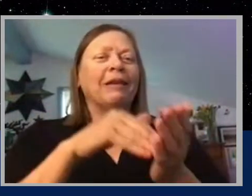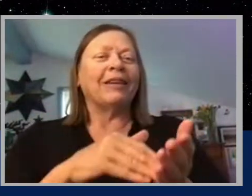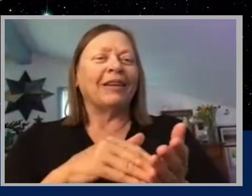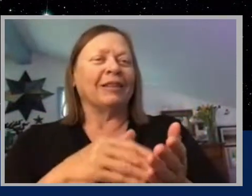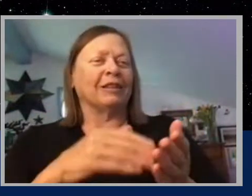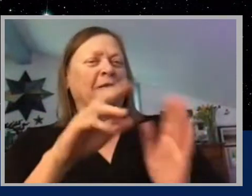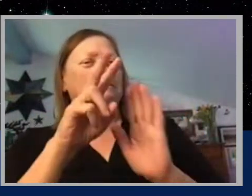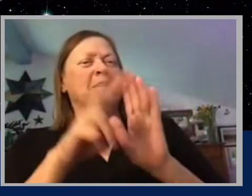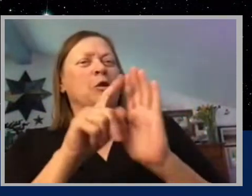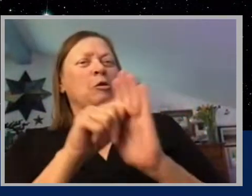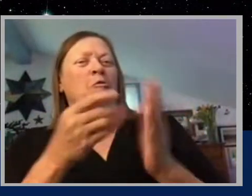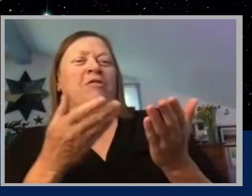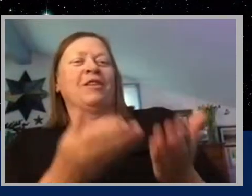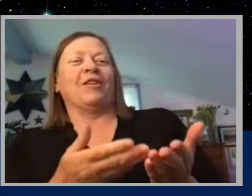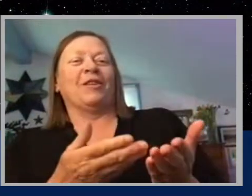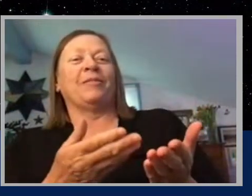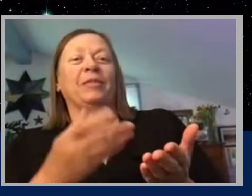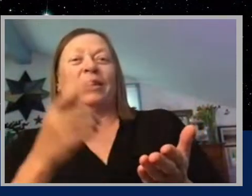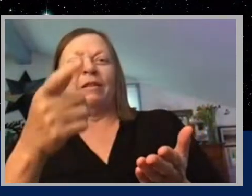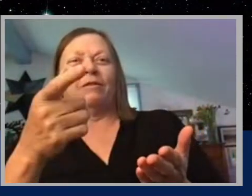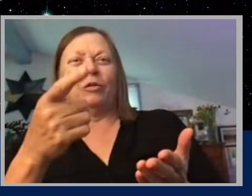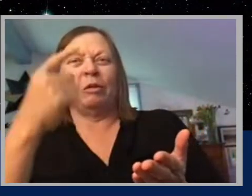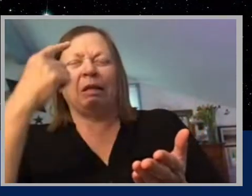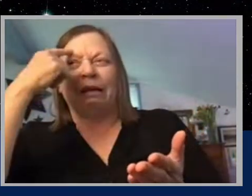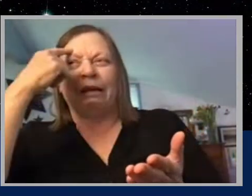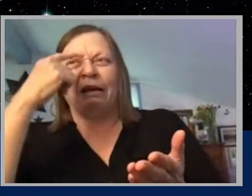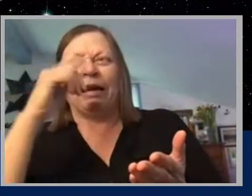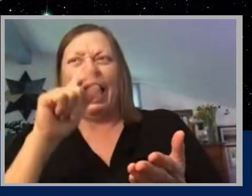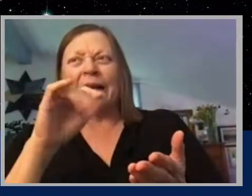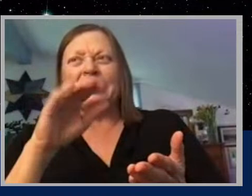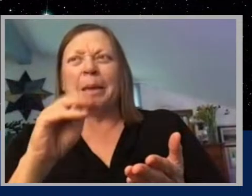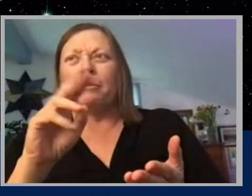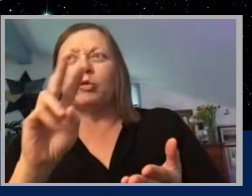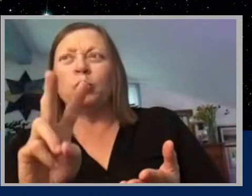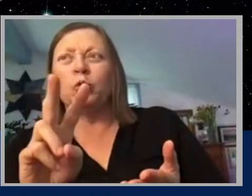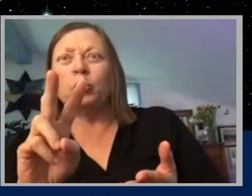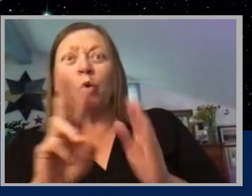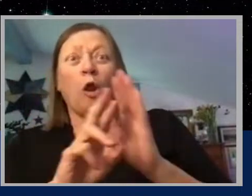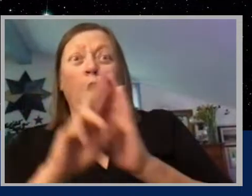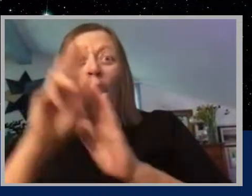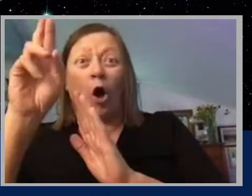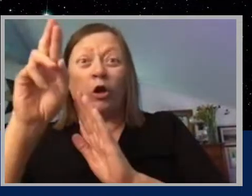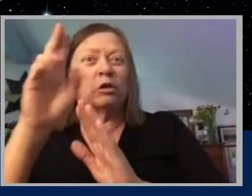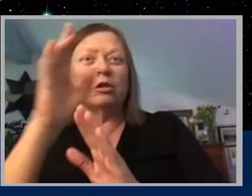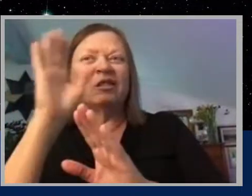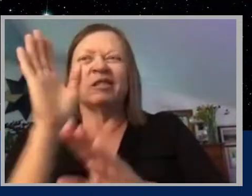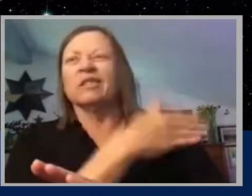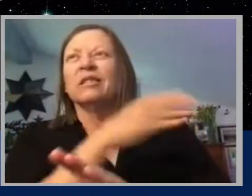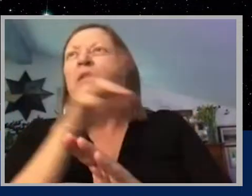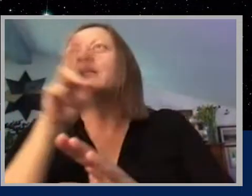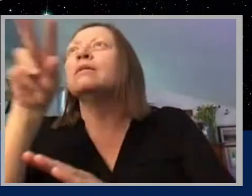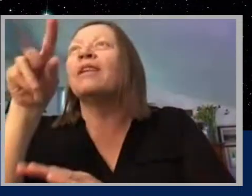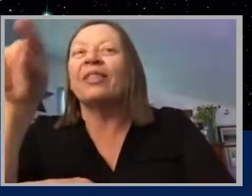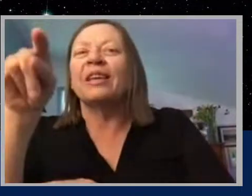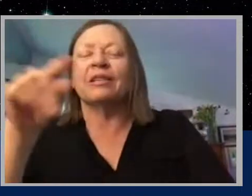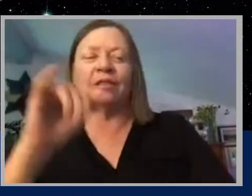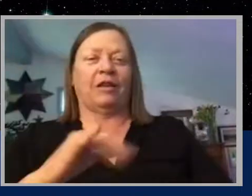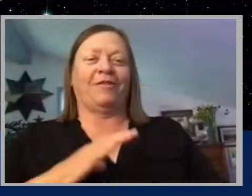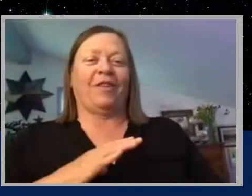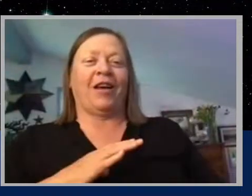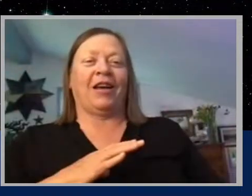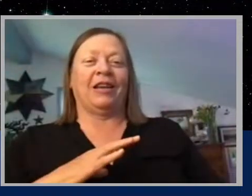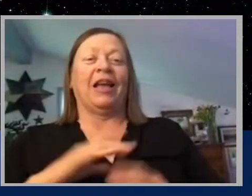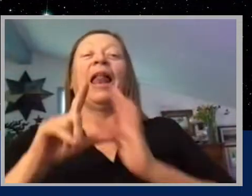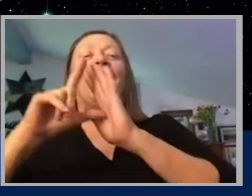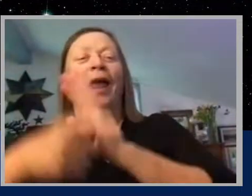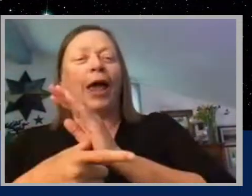check out. So if you were just totally about the Axiom 2 launch, come over. You can watch this back anytime at your convenience. Or if you watch this, you can go watch the Axiom launch